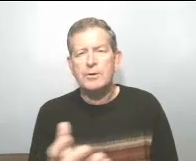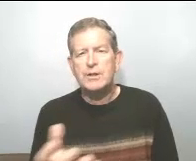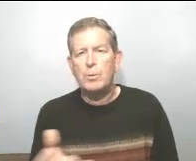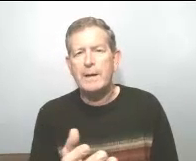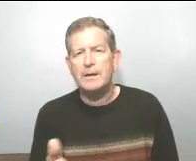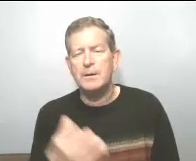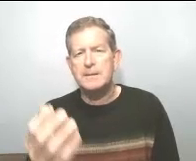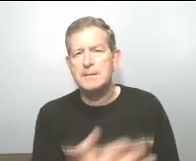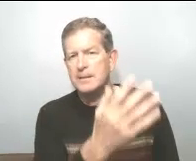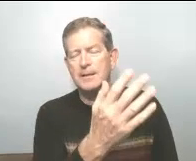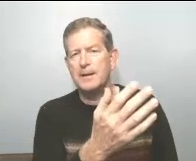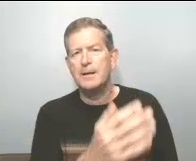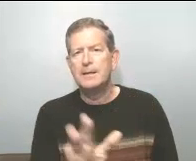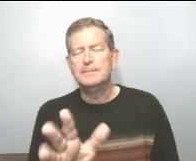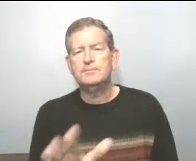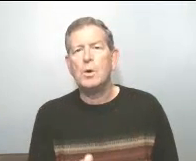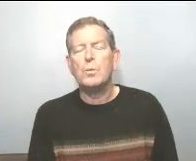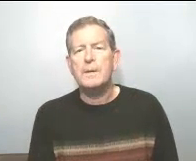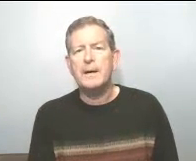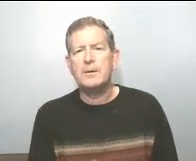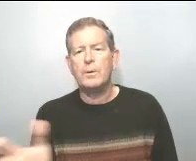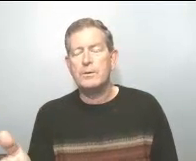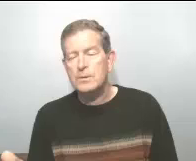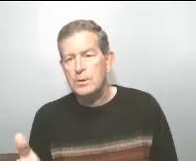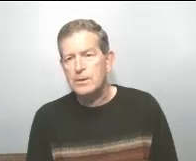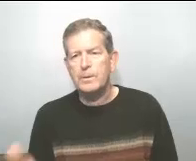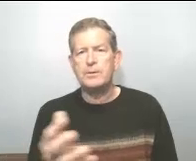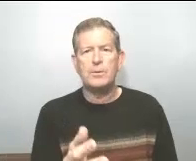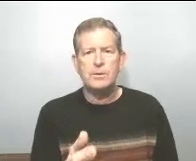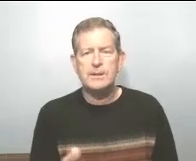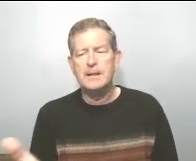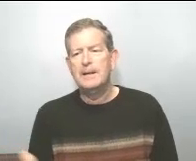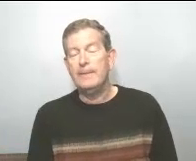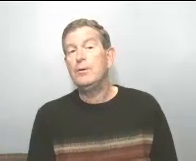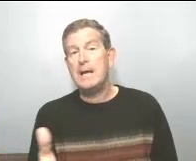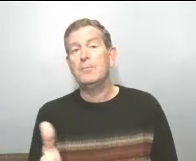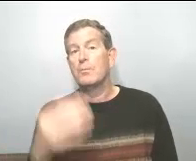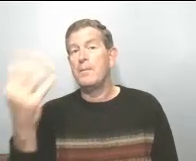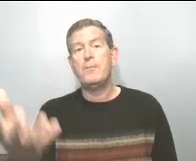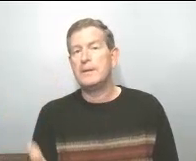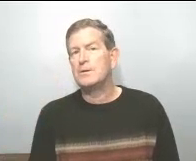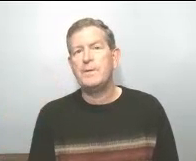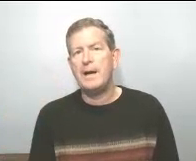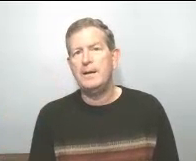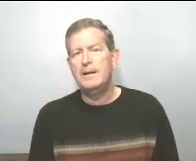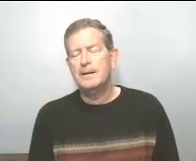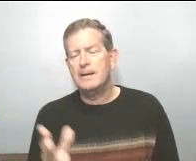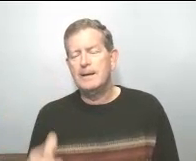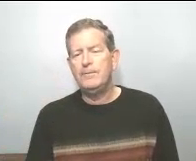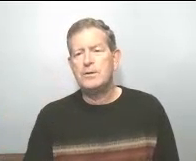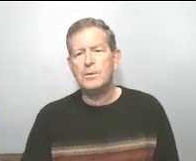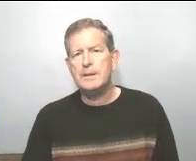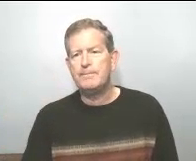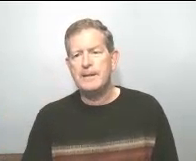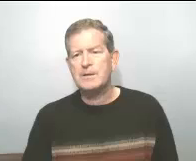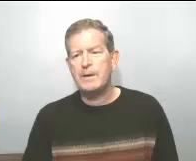you don't understand why that little z is in there. Don't worry about it, whether you use it, whether you don't use it. If you can remember it, that's fine. If